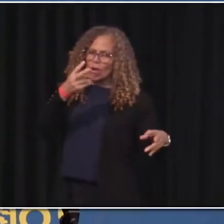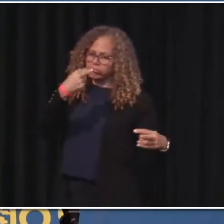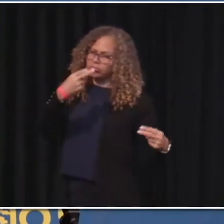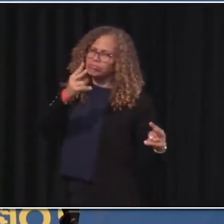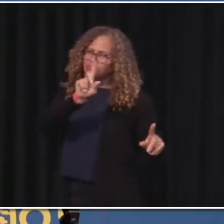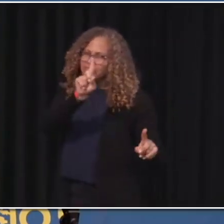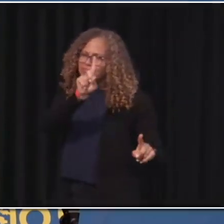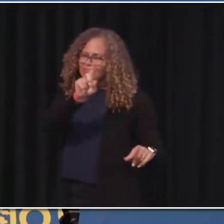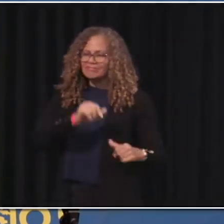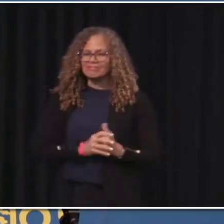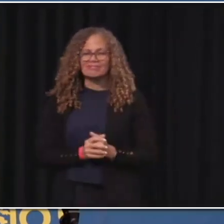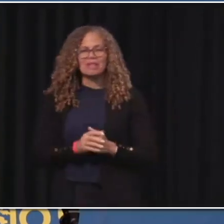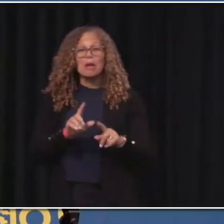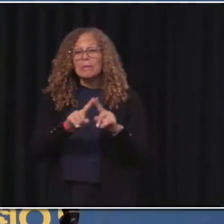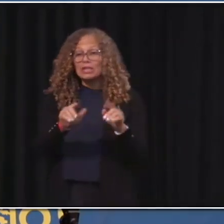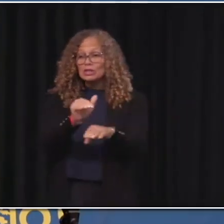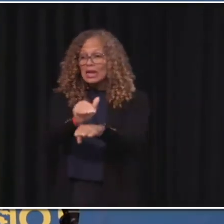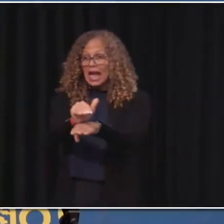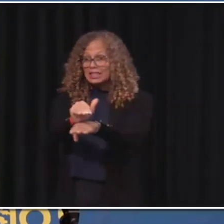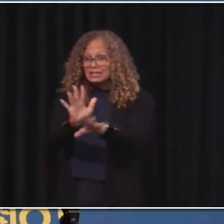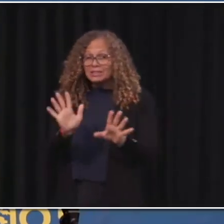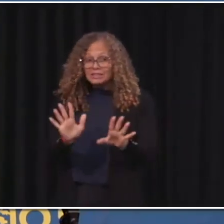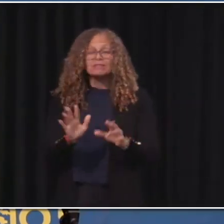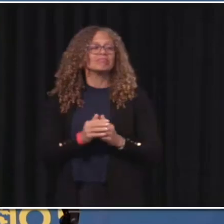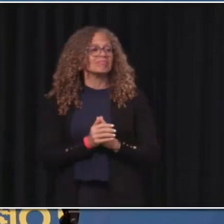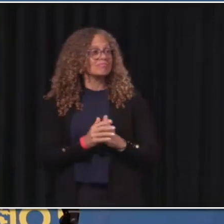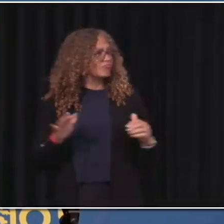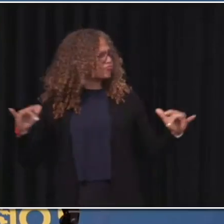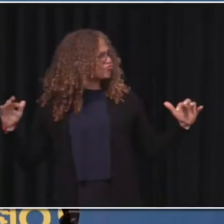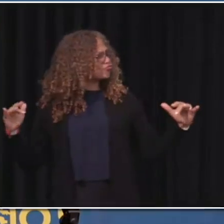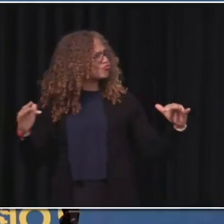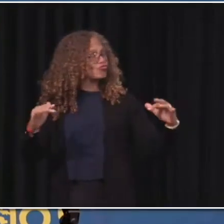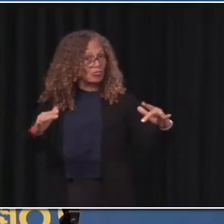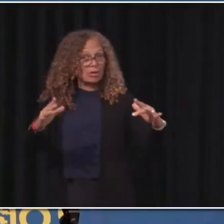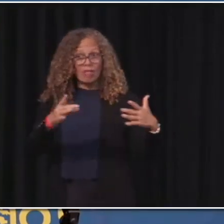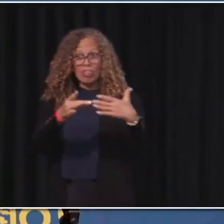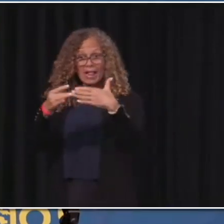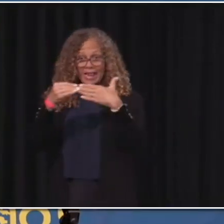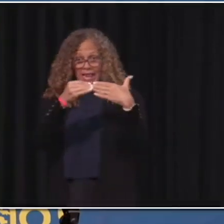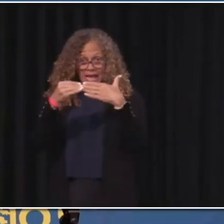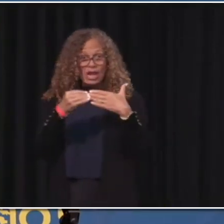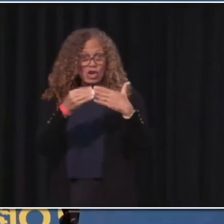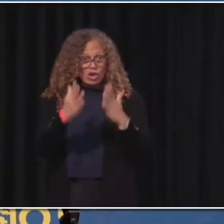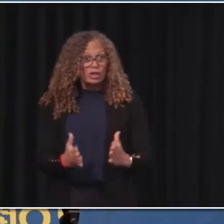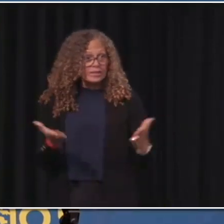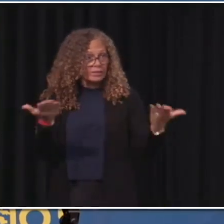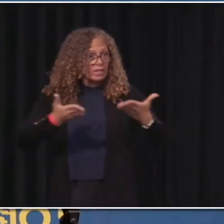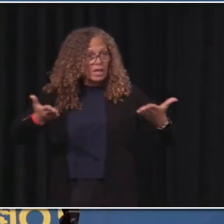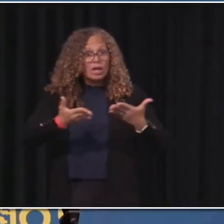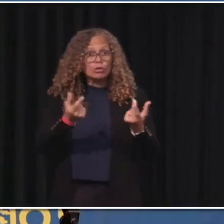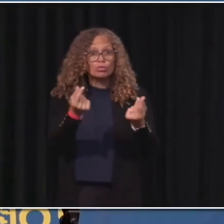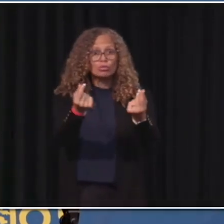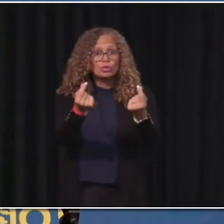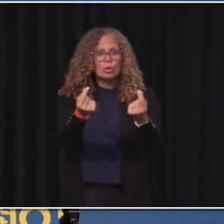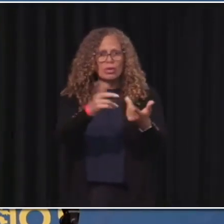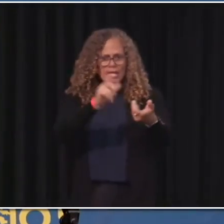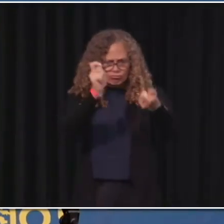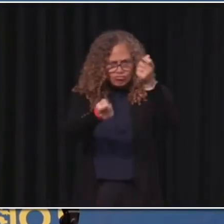there. But tonight, we are gathered among the leaders that are shaping San Diego's next